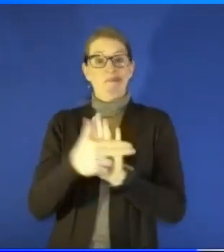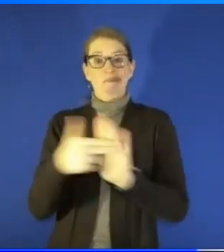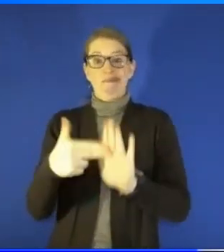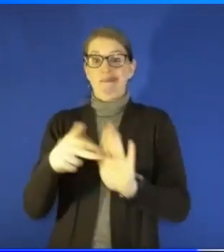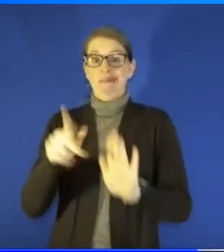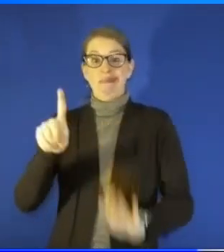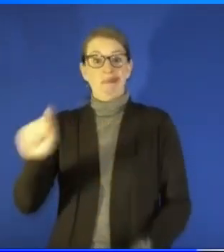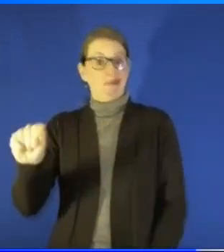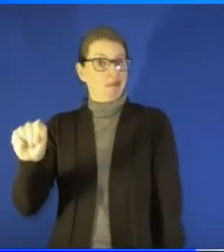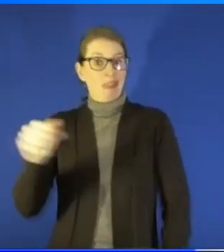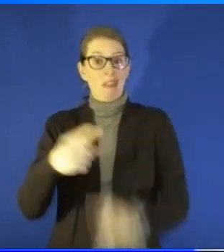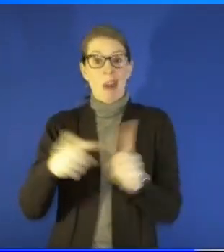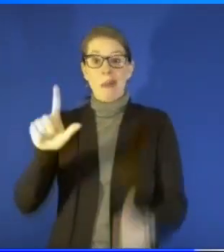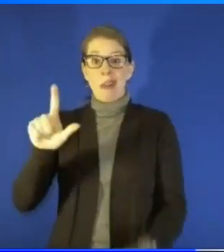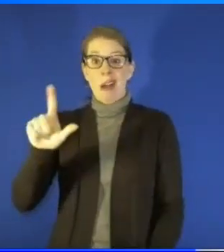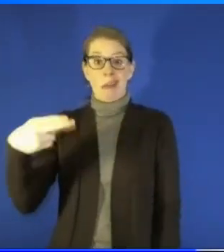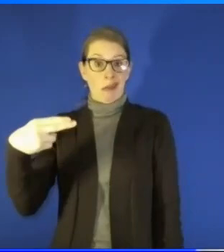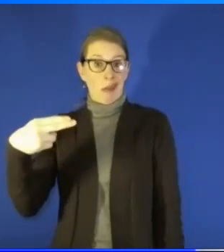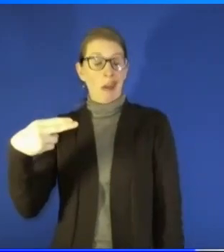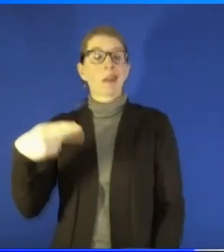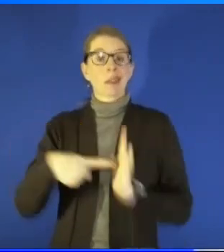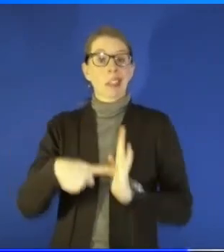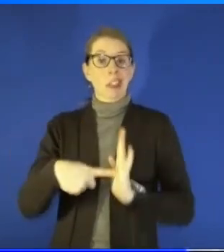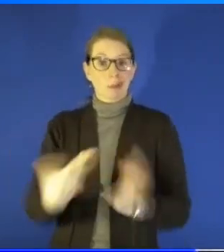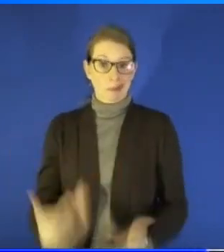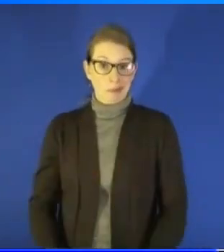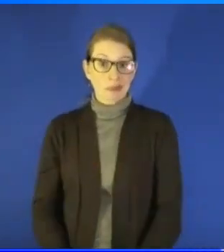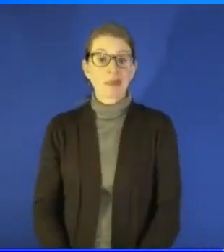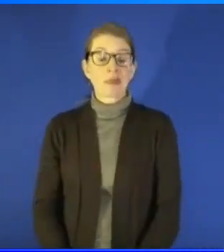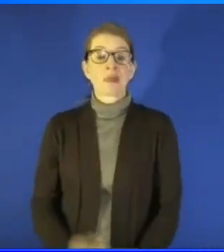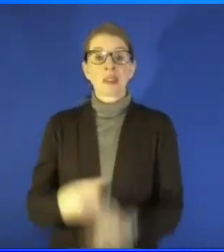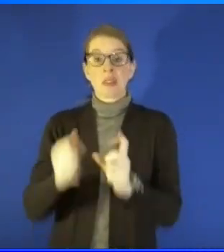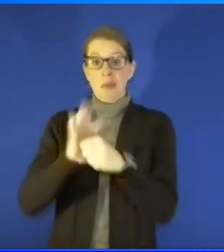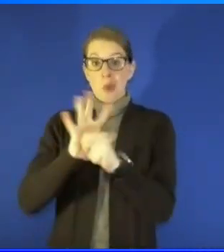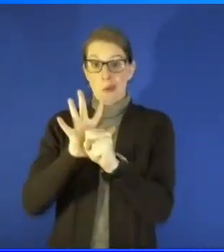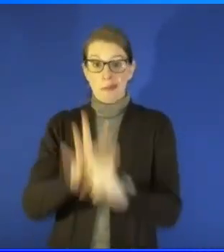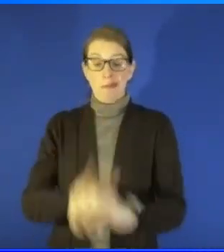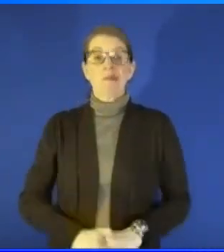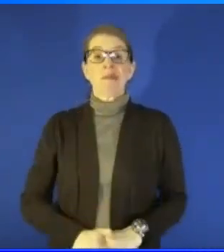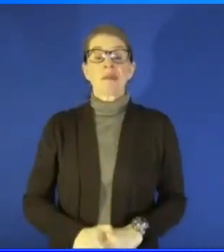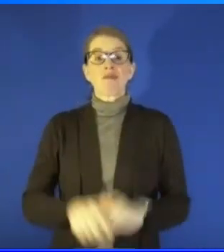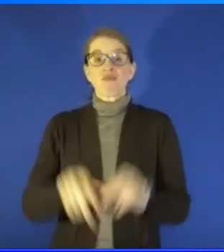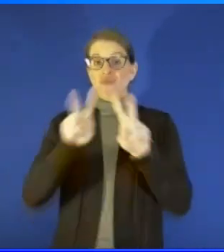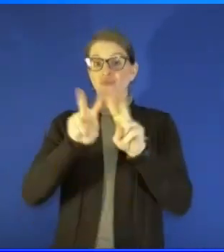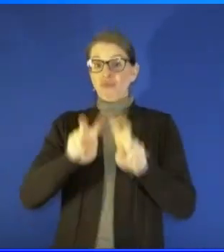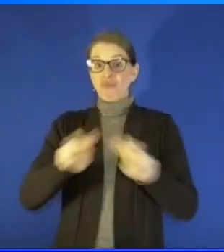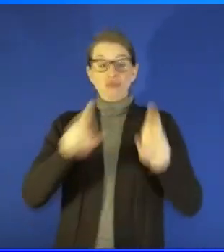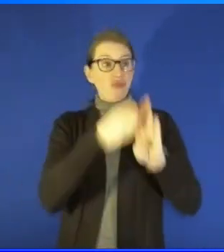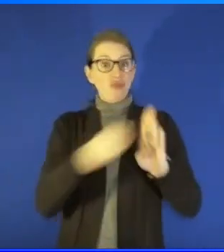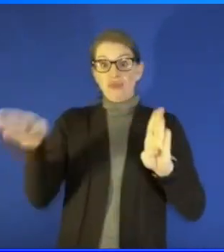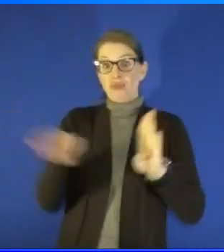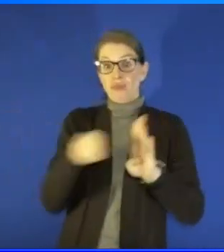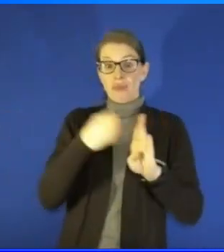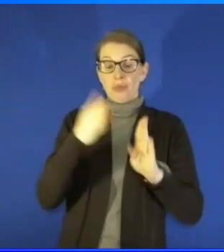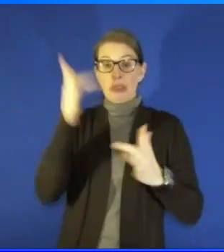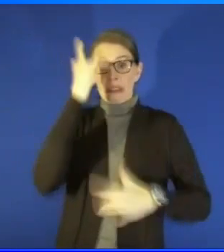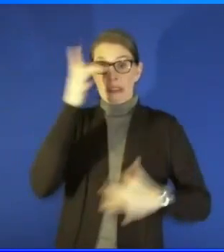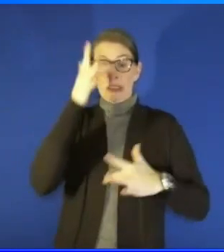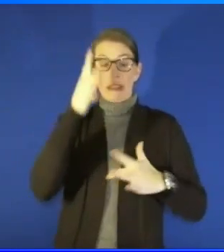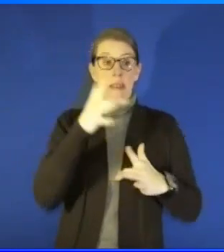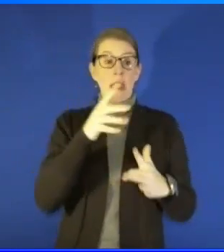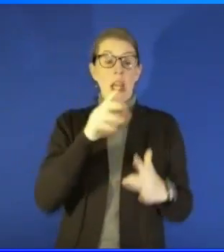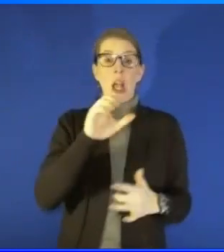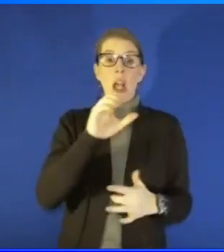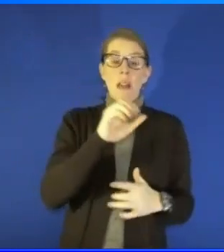COVID syndrome. So we're really looking at the whole spectrum of disease from, again, acute infection all the way